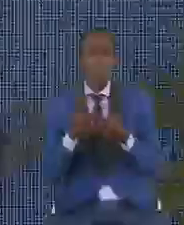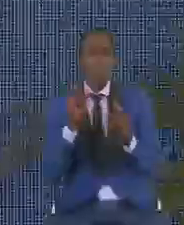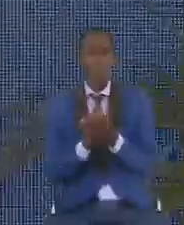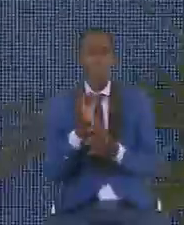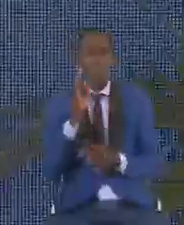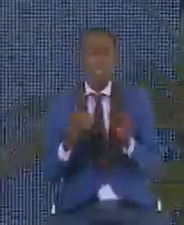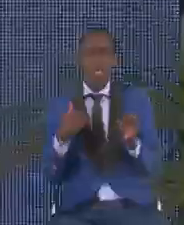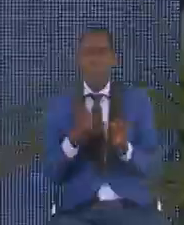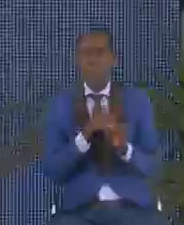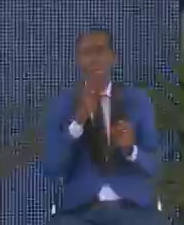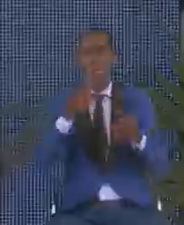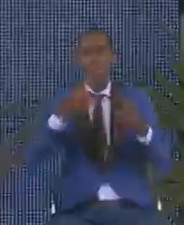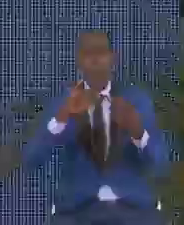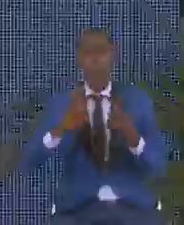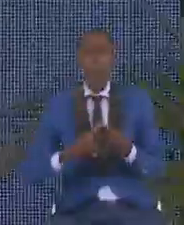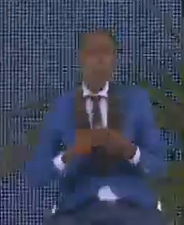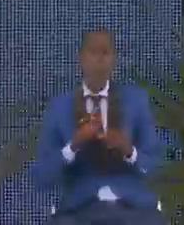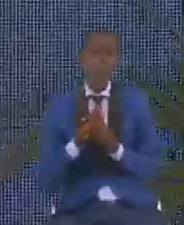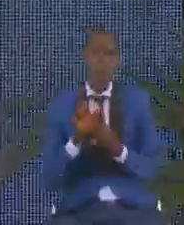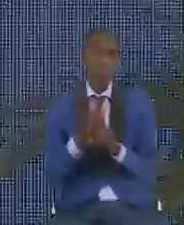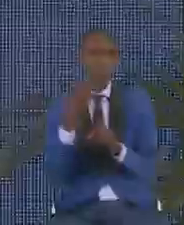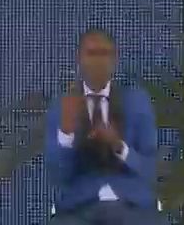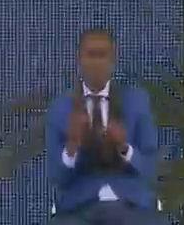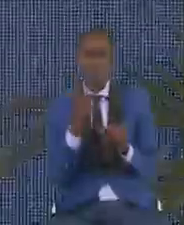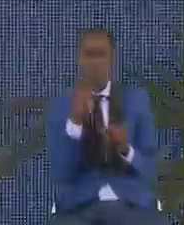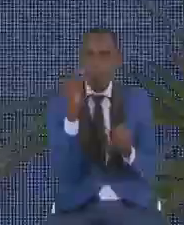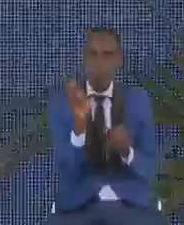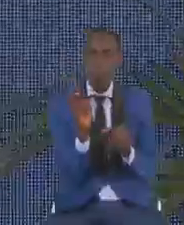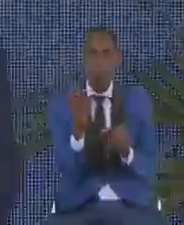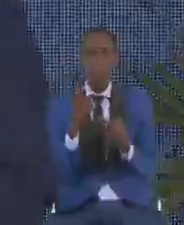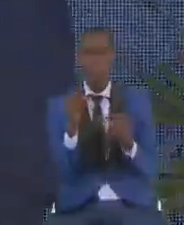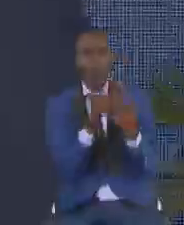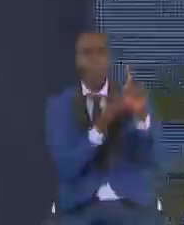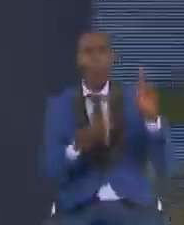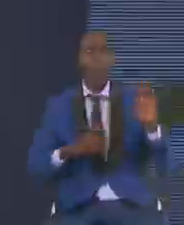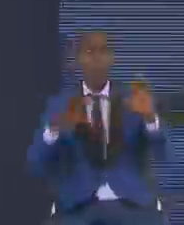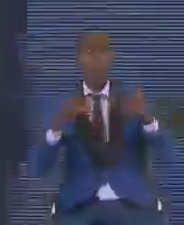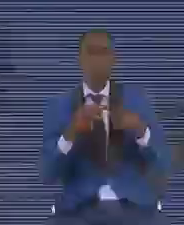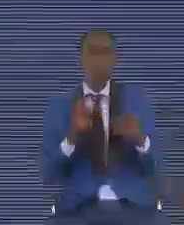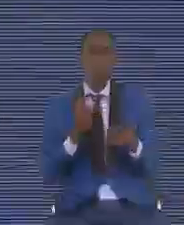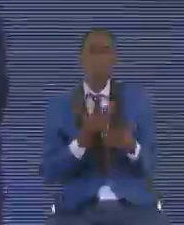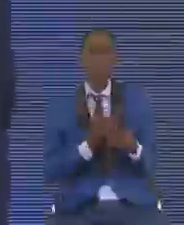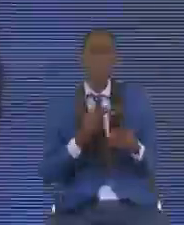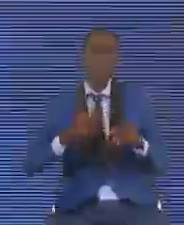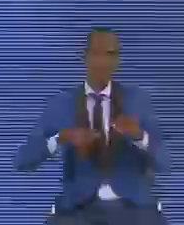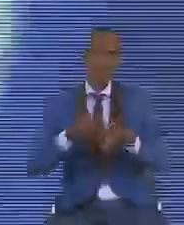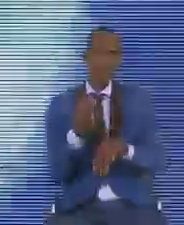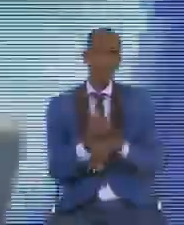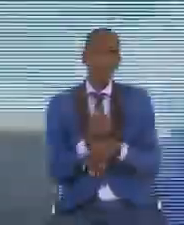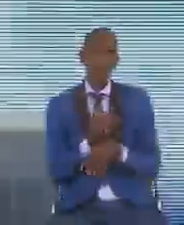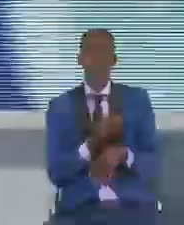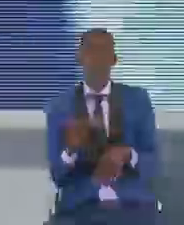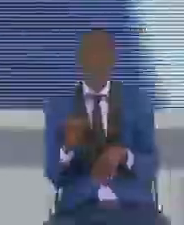going to fulfill the mandate the Lord has given us. Affirmation of